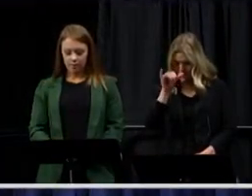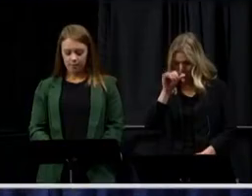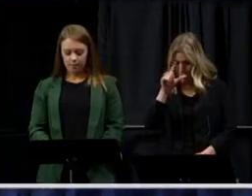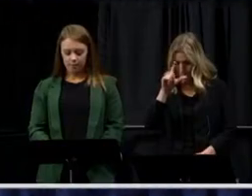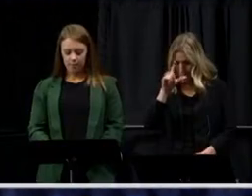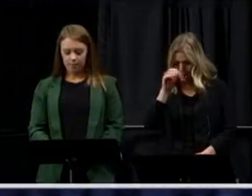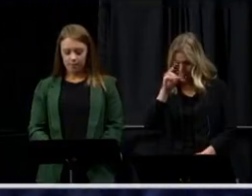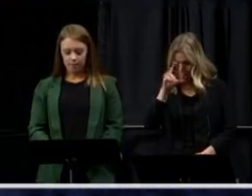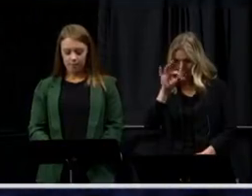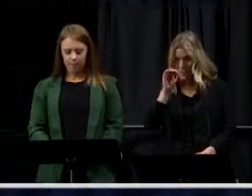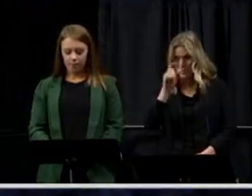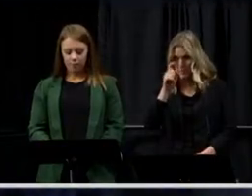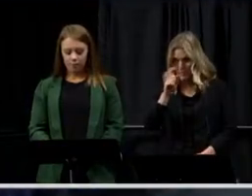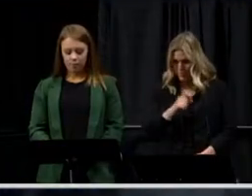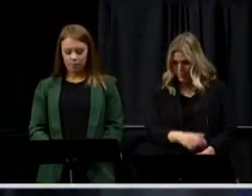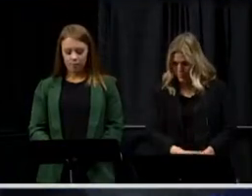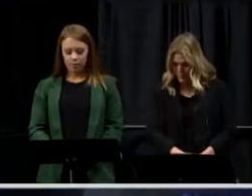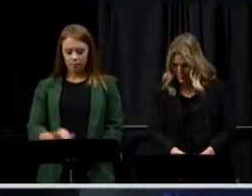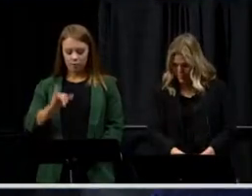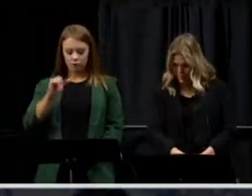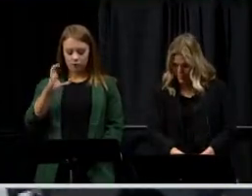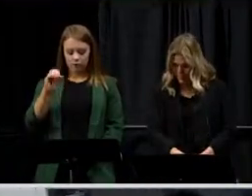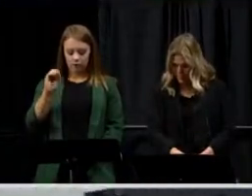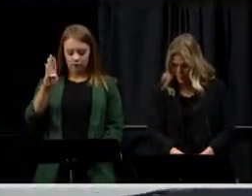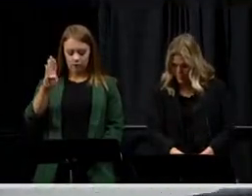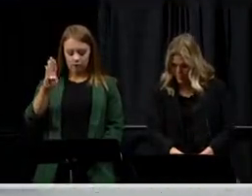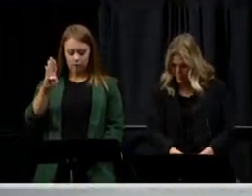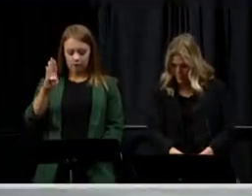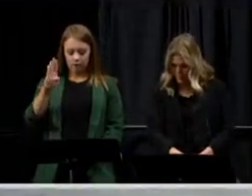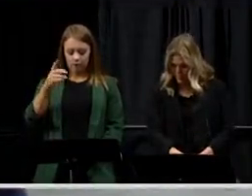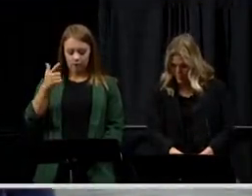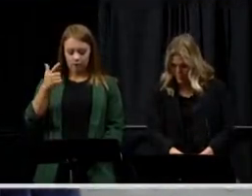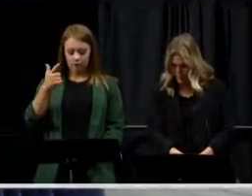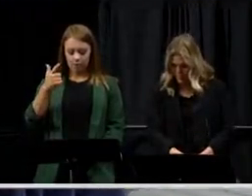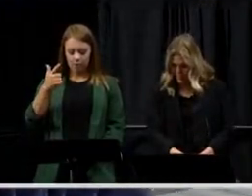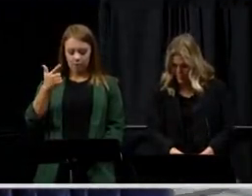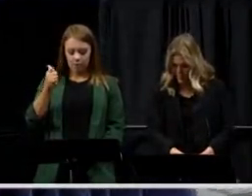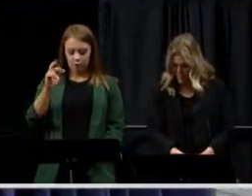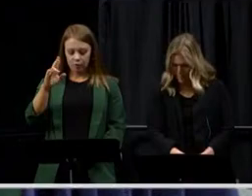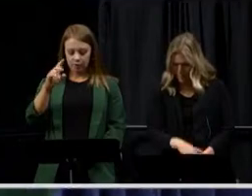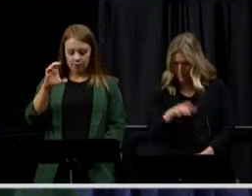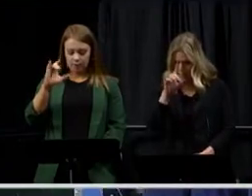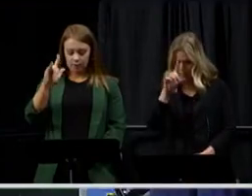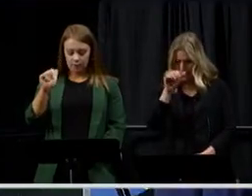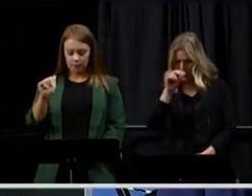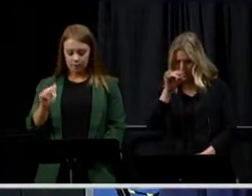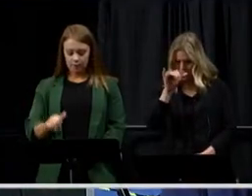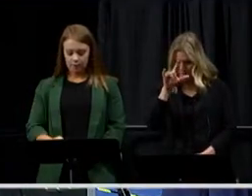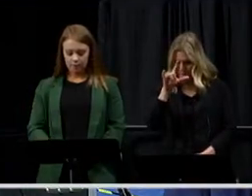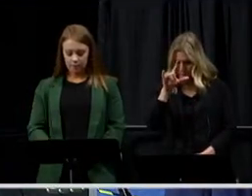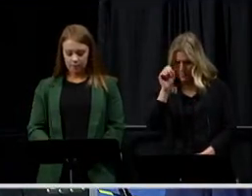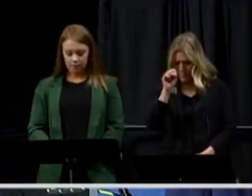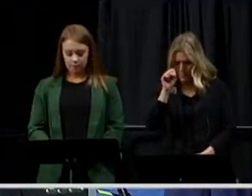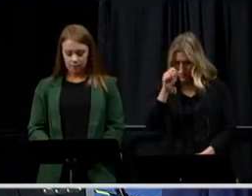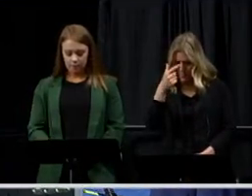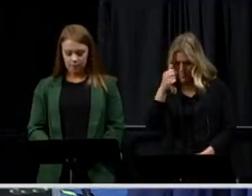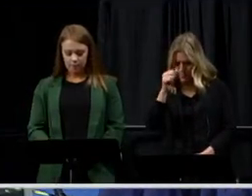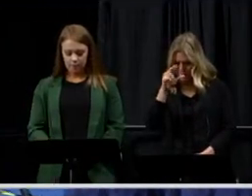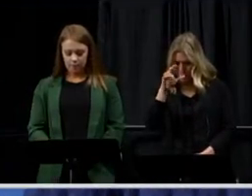Fox. Jatham Aaron Blayton Garcia. Daniel Salvador